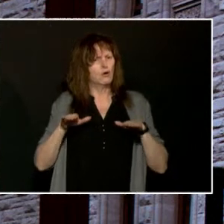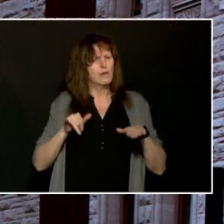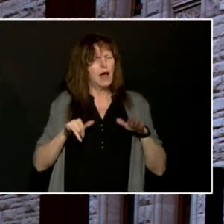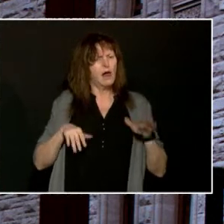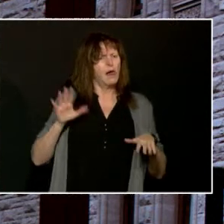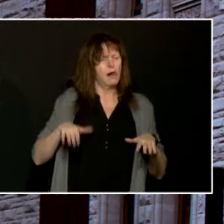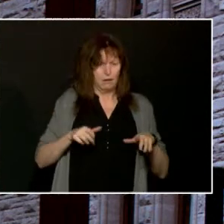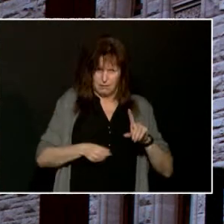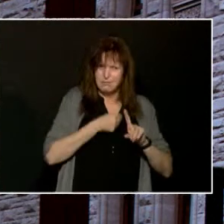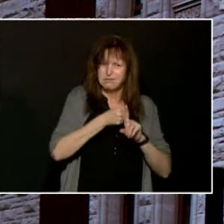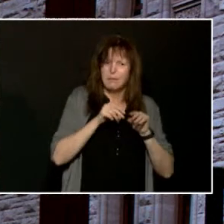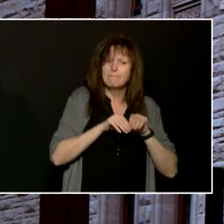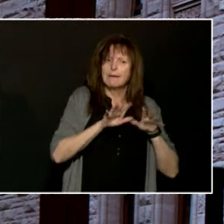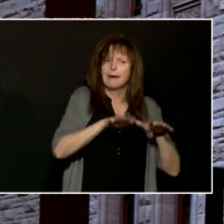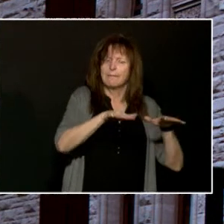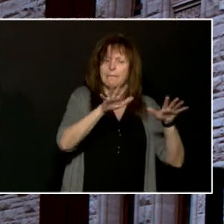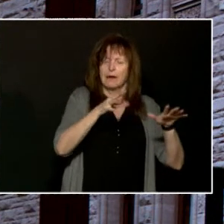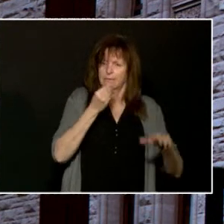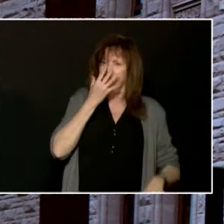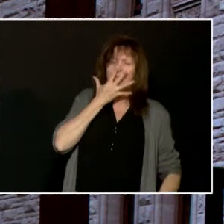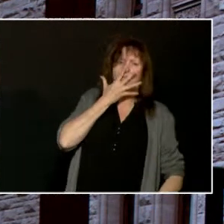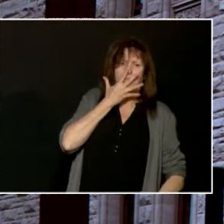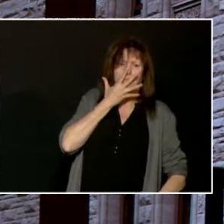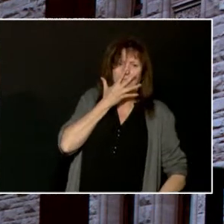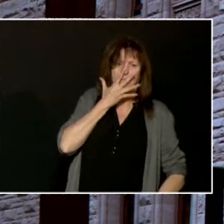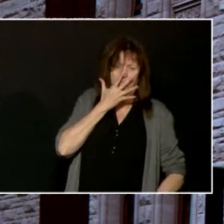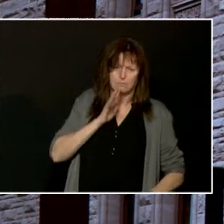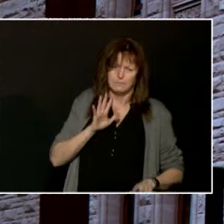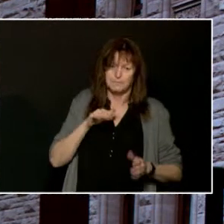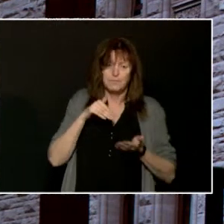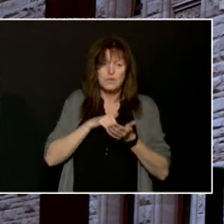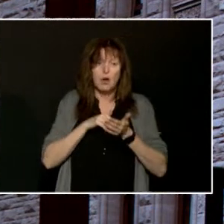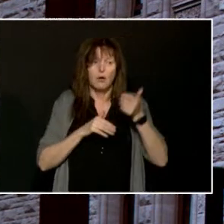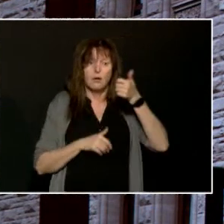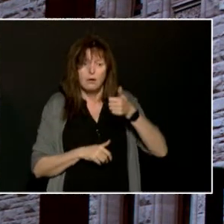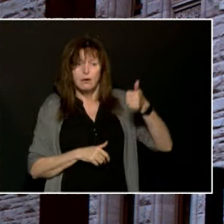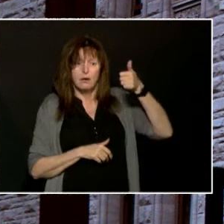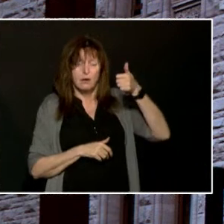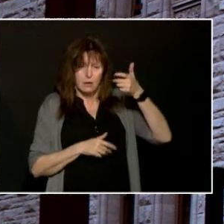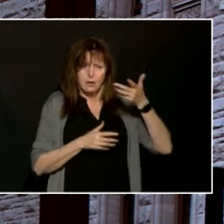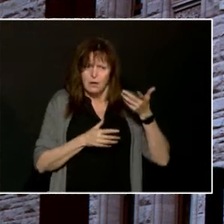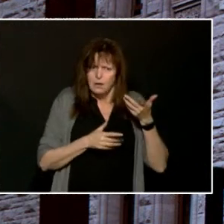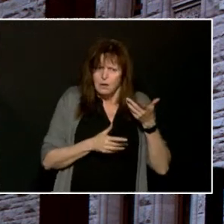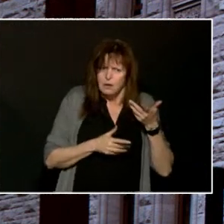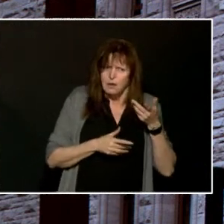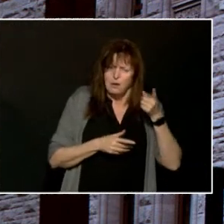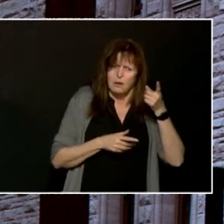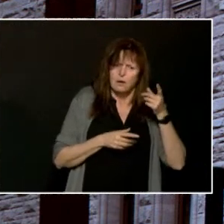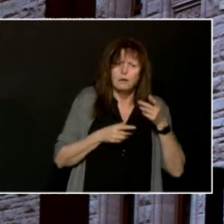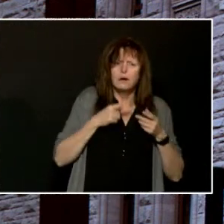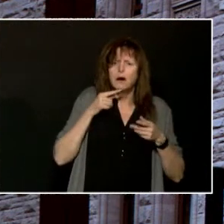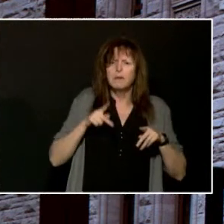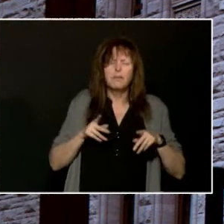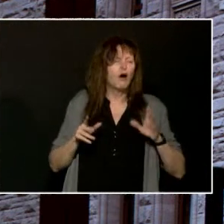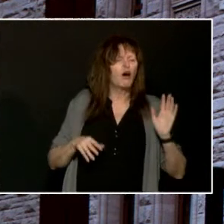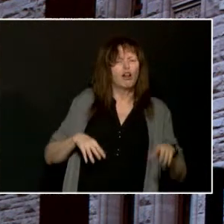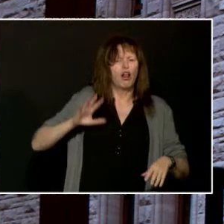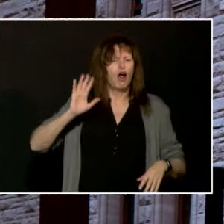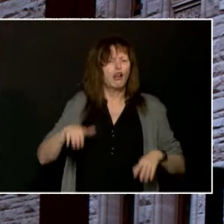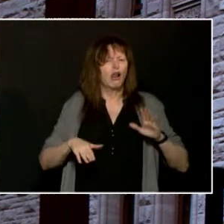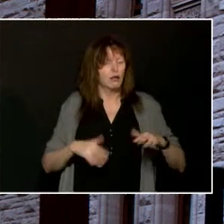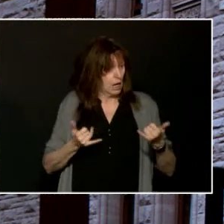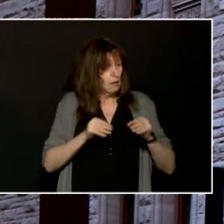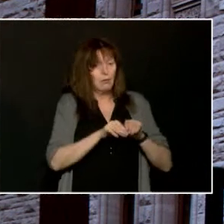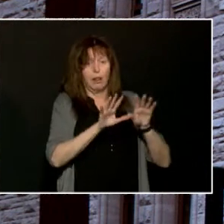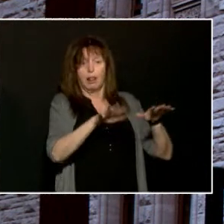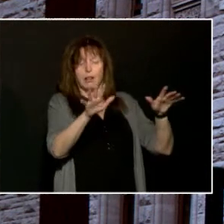the MOH, Dr. Cadden, has alluded to that, saying people had dropped their guard, if you may, and that has caused spread throughout the community. So